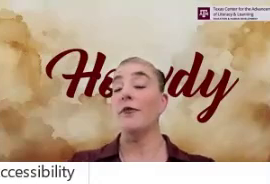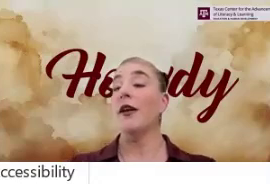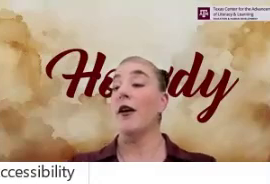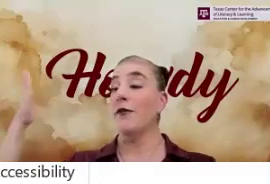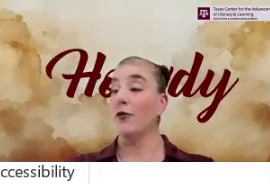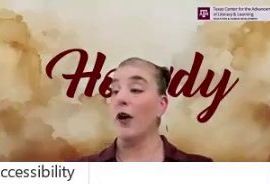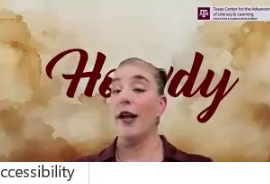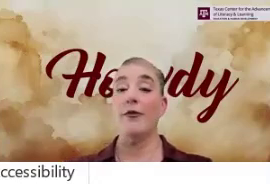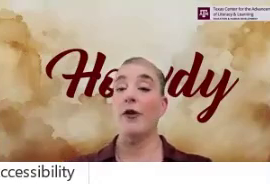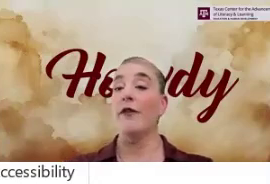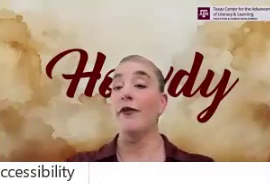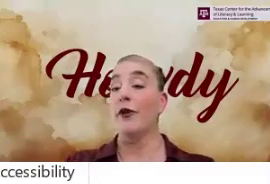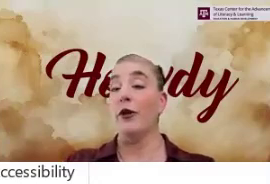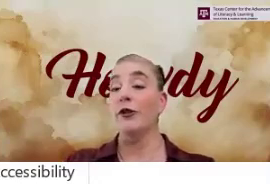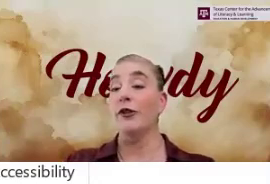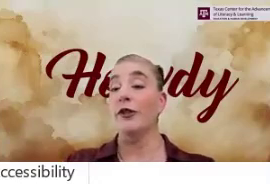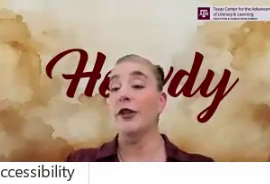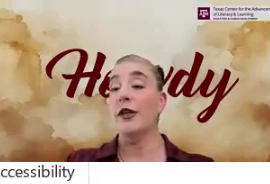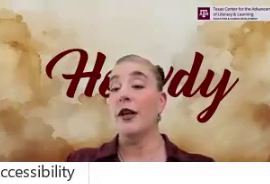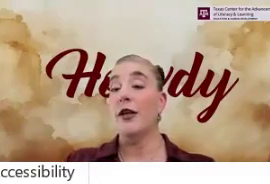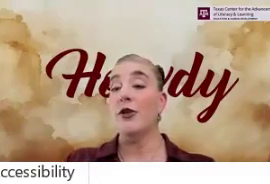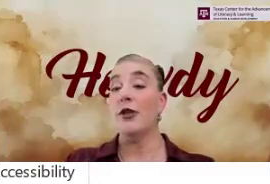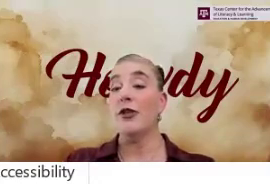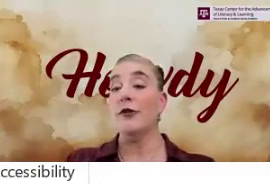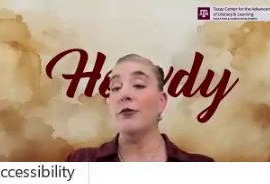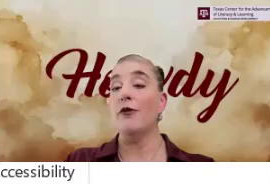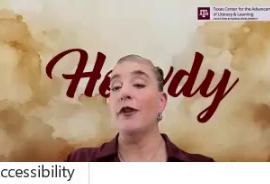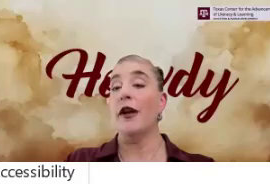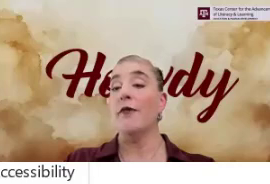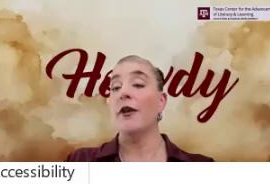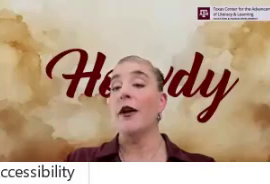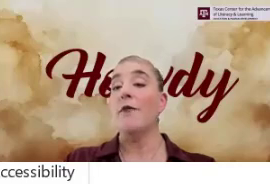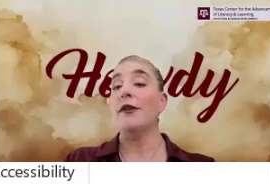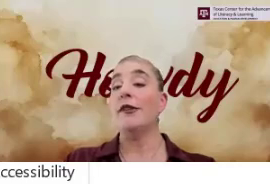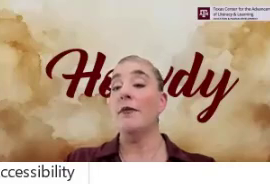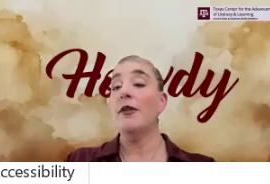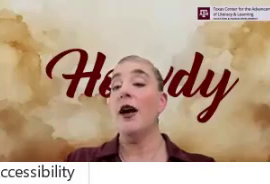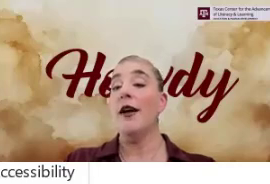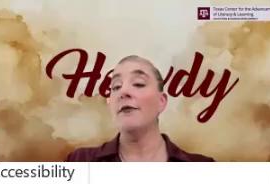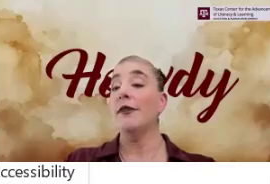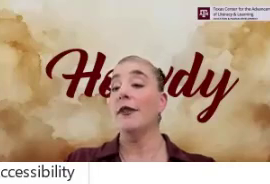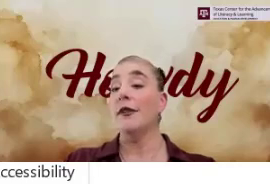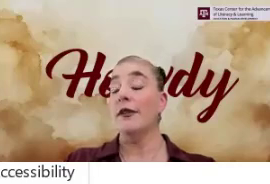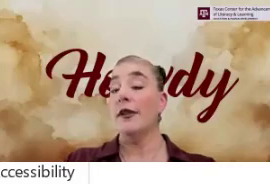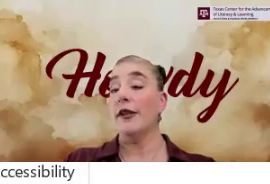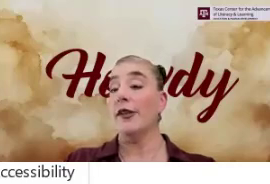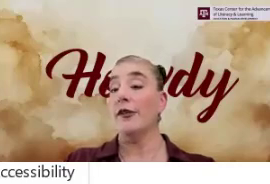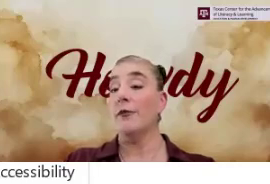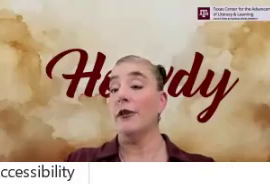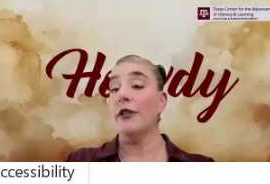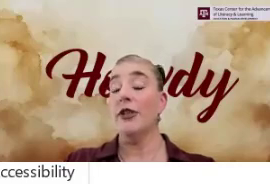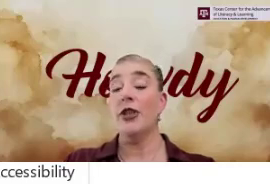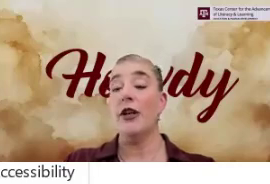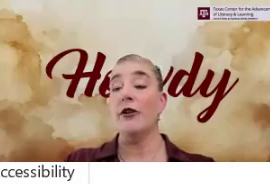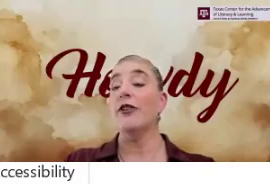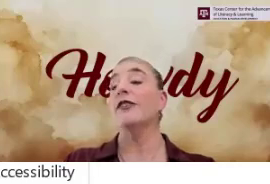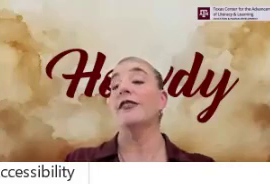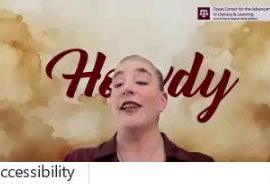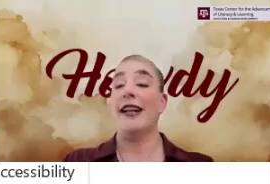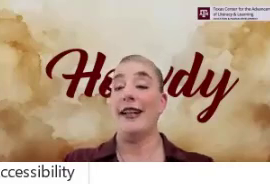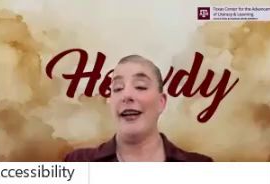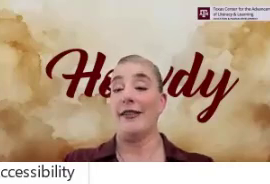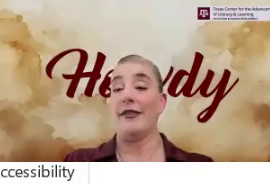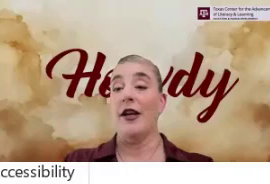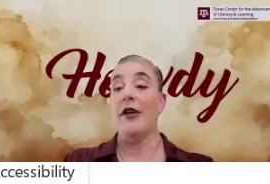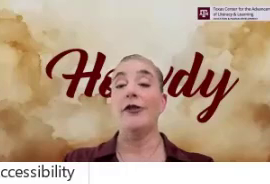want something on the right read first, you can just move it up. But sometimes the accessibility checker